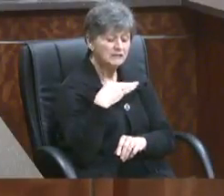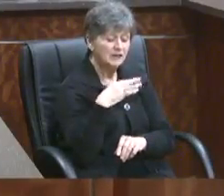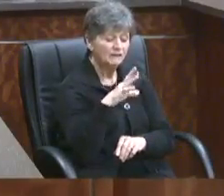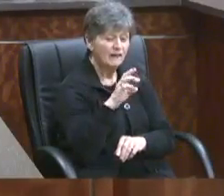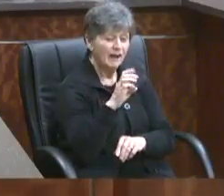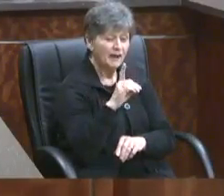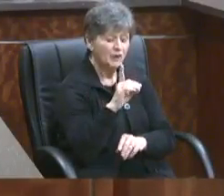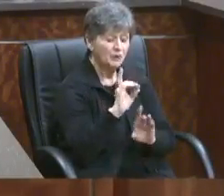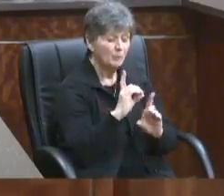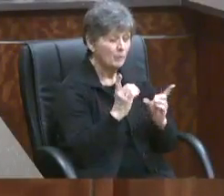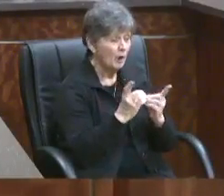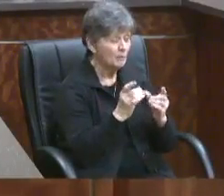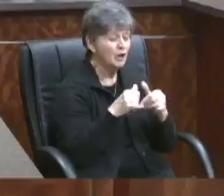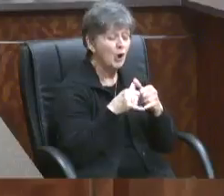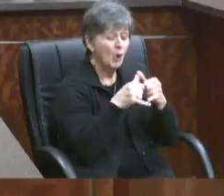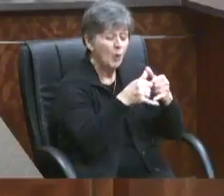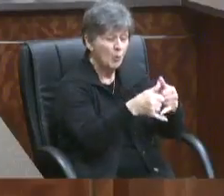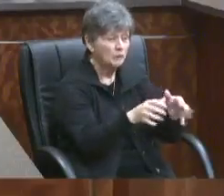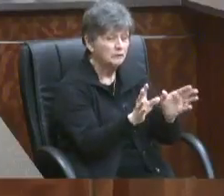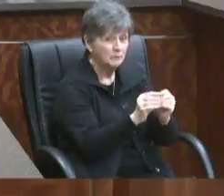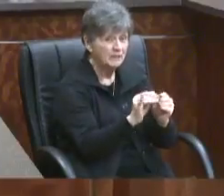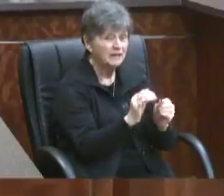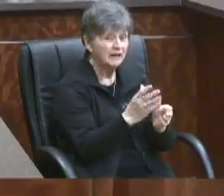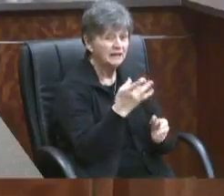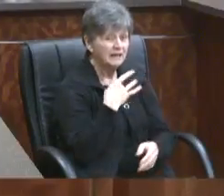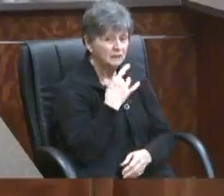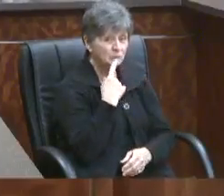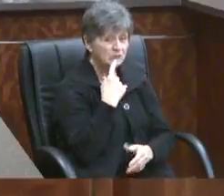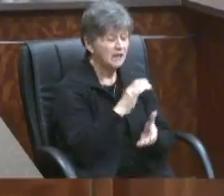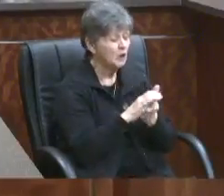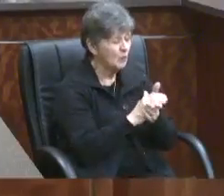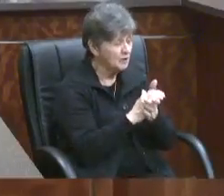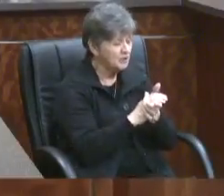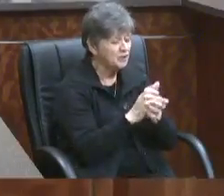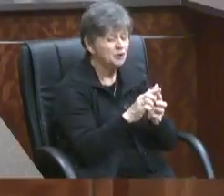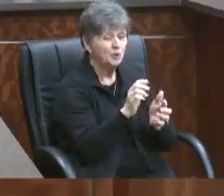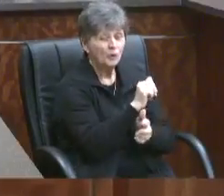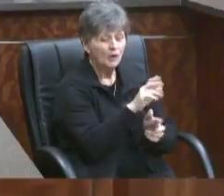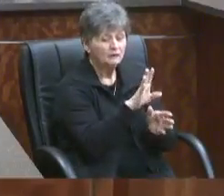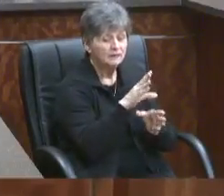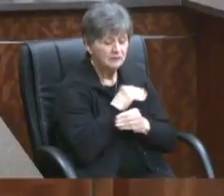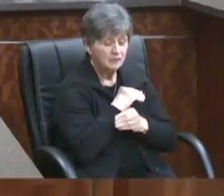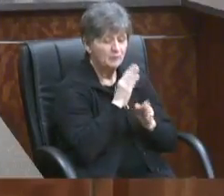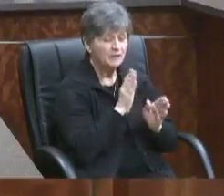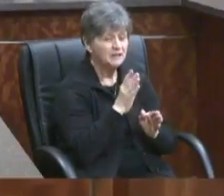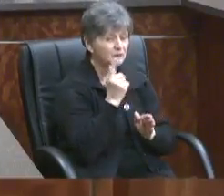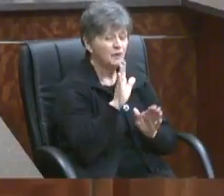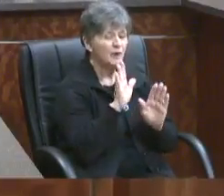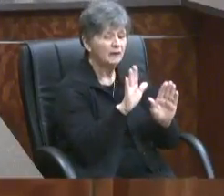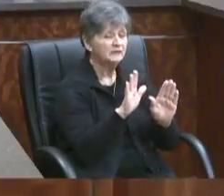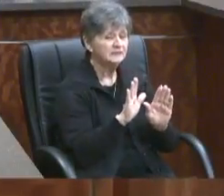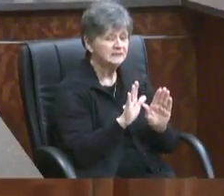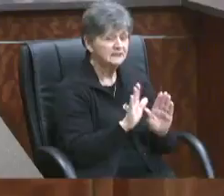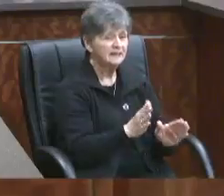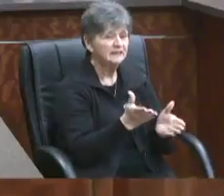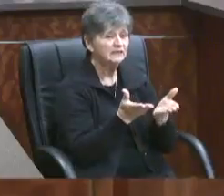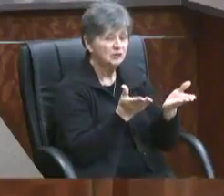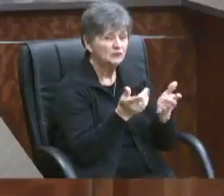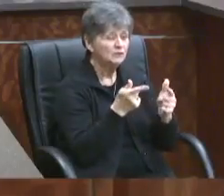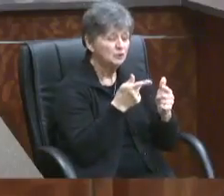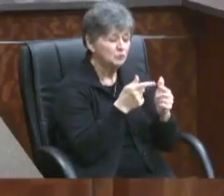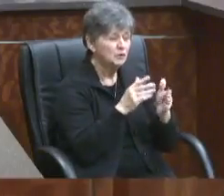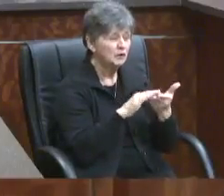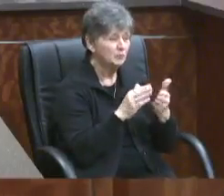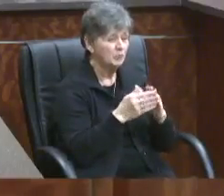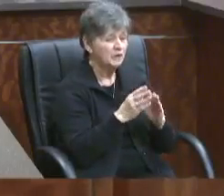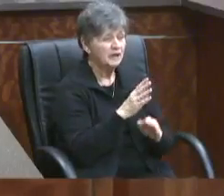and I'd like to congratulate all of the award recipients for their outstanding service to the community. I'd like